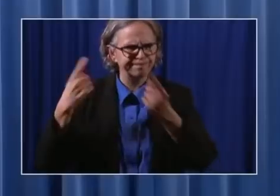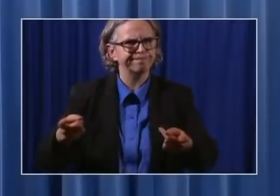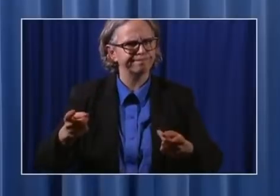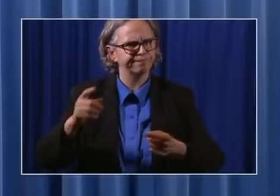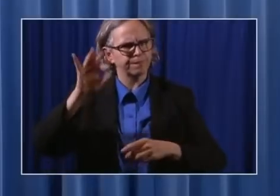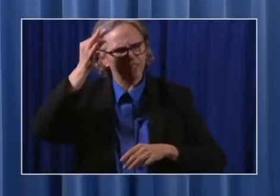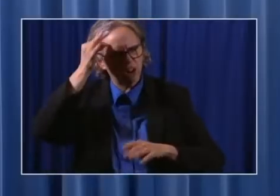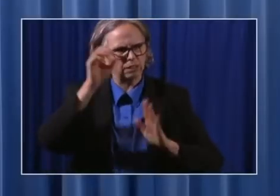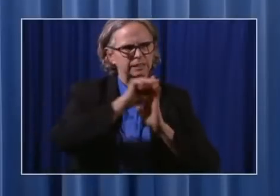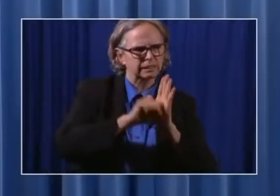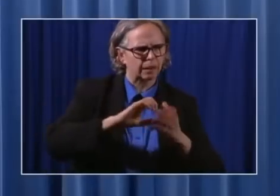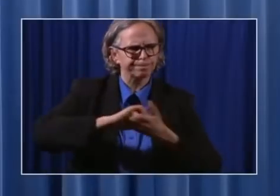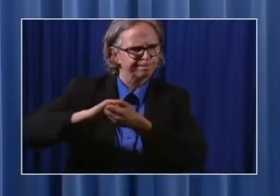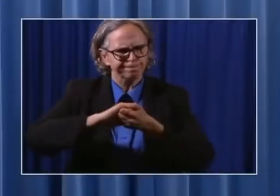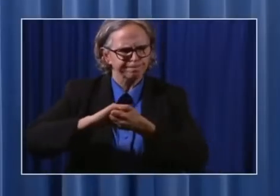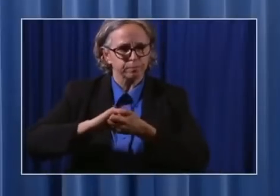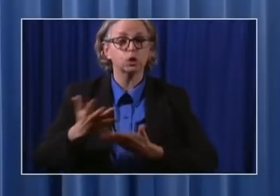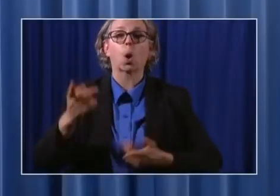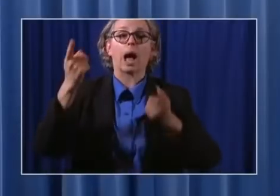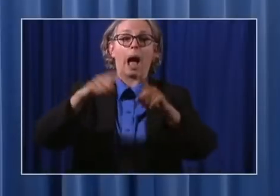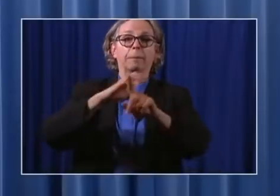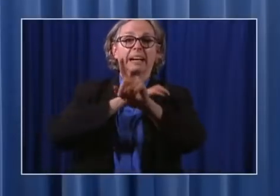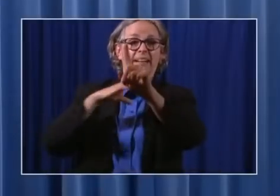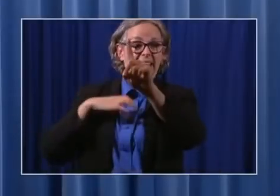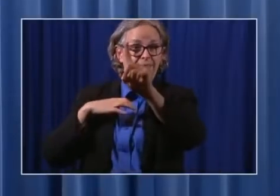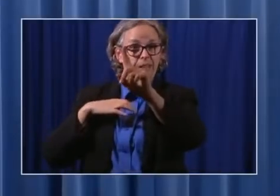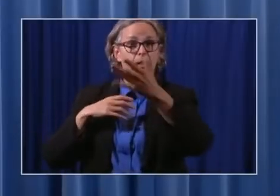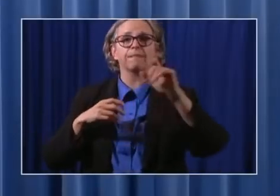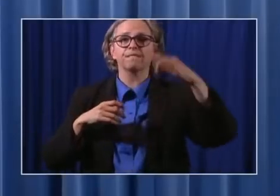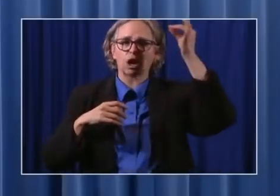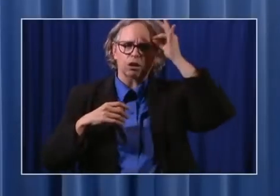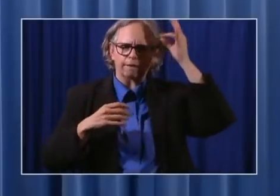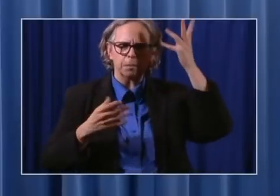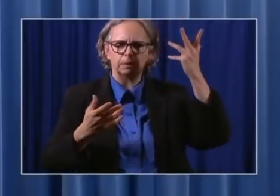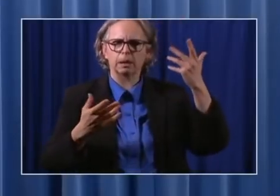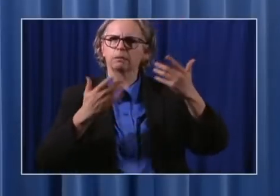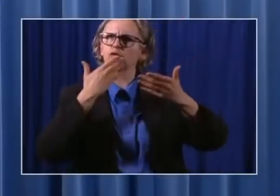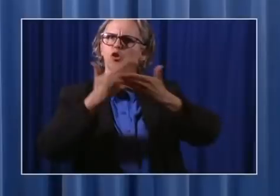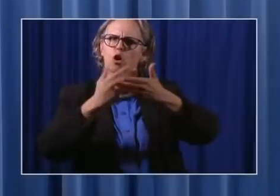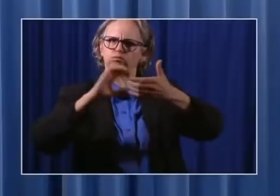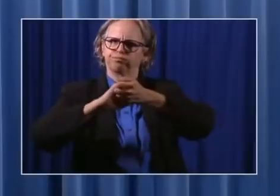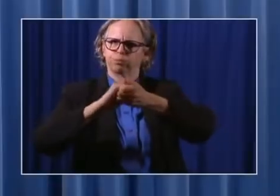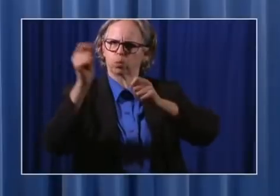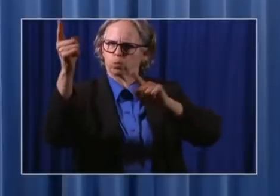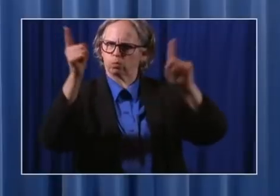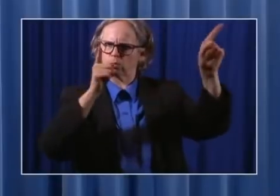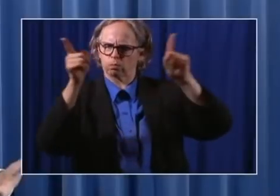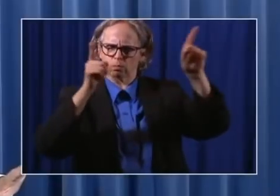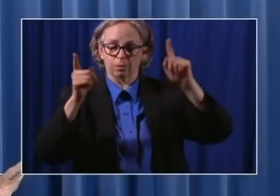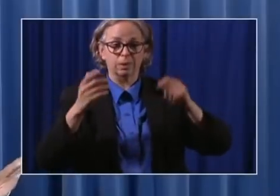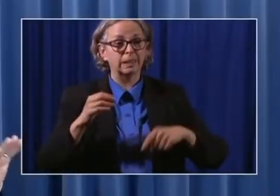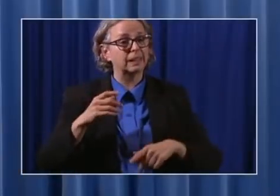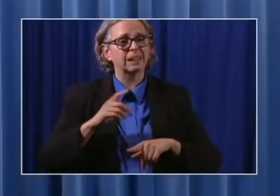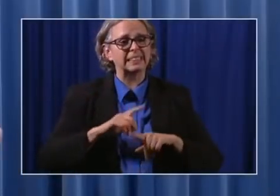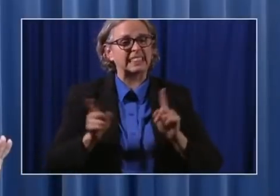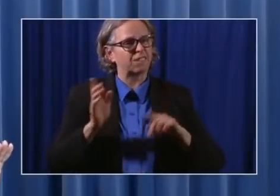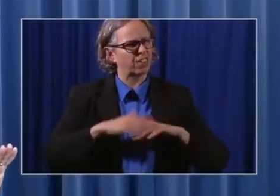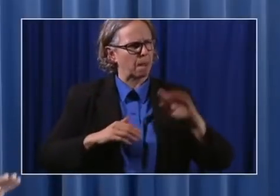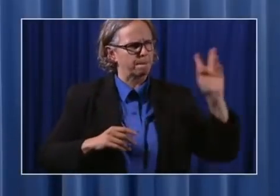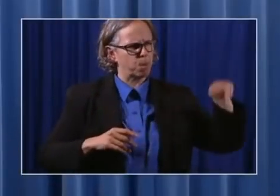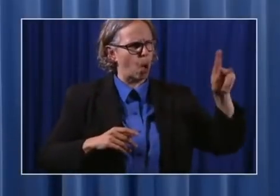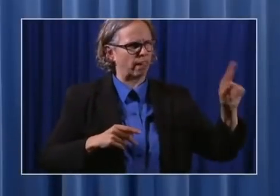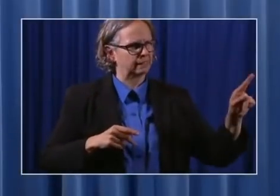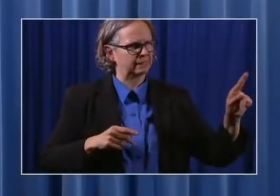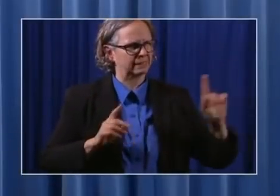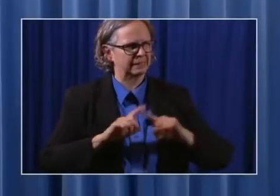Cleveland and the federal government. It is different than what was seen in Portland. I'm not commenting on Portland. I'm going to stay in my